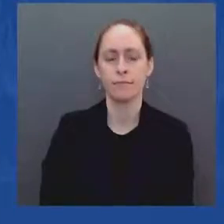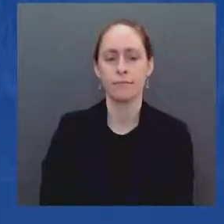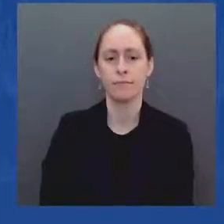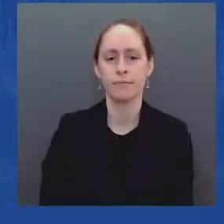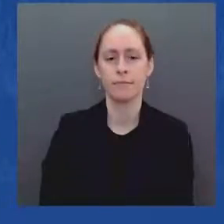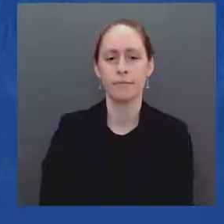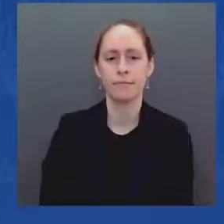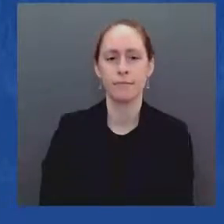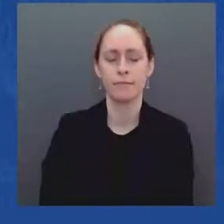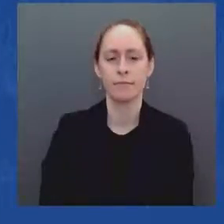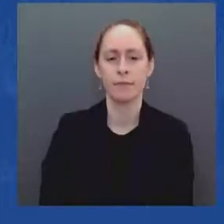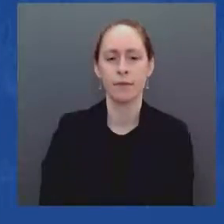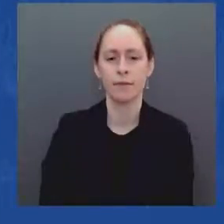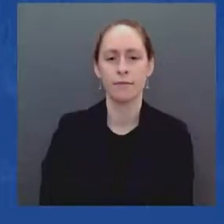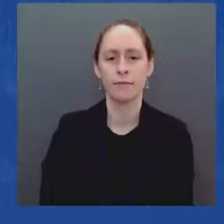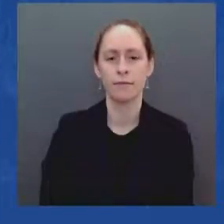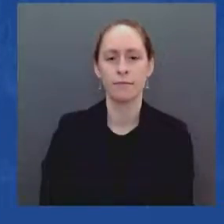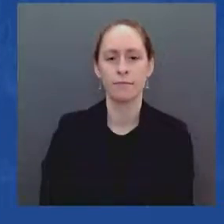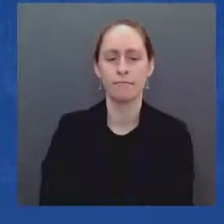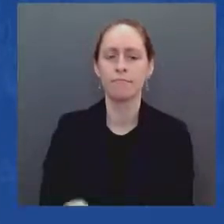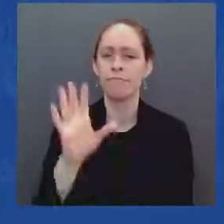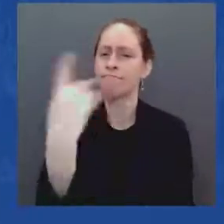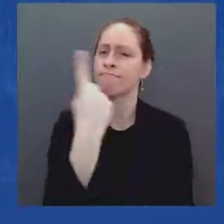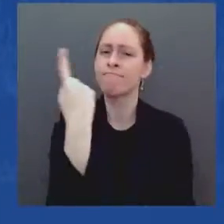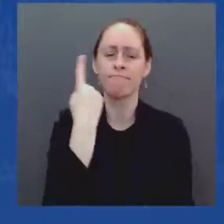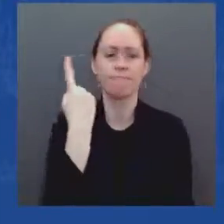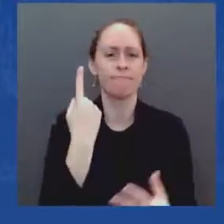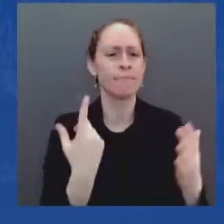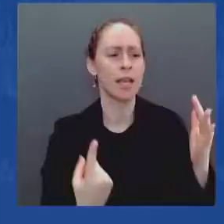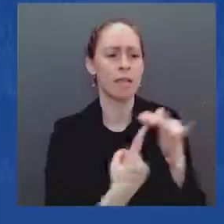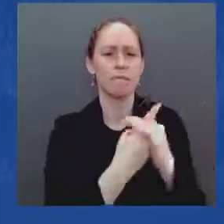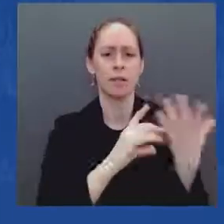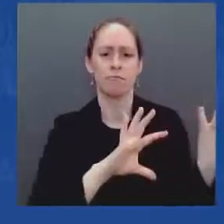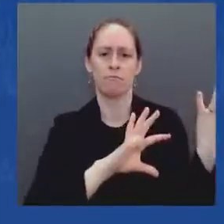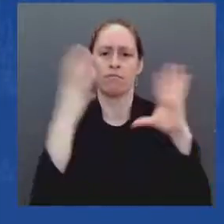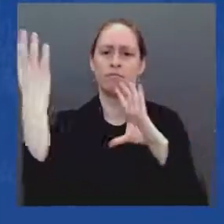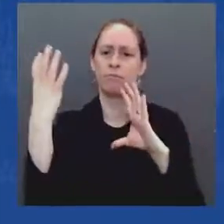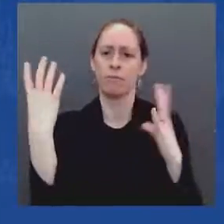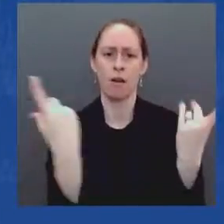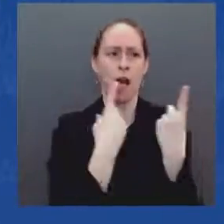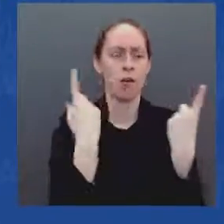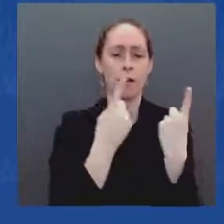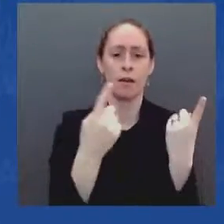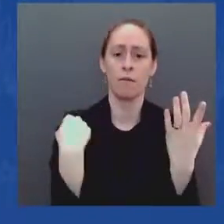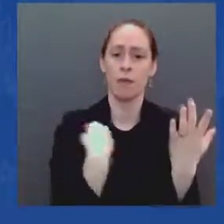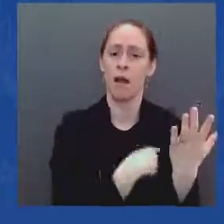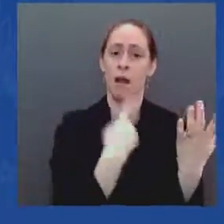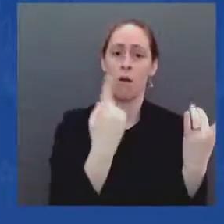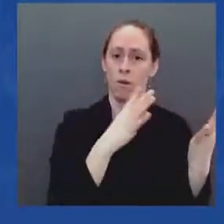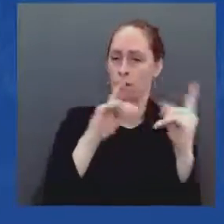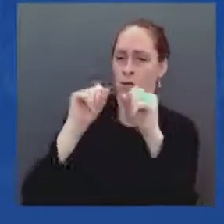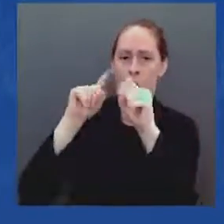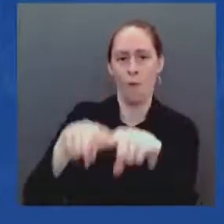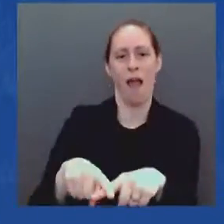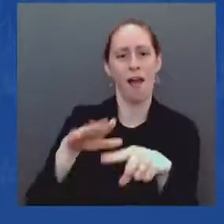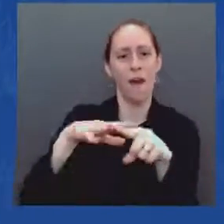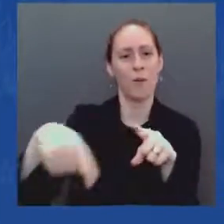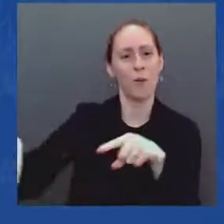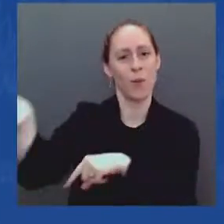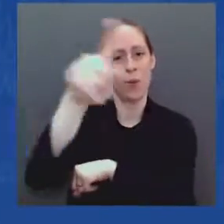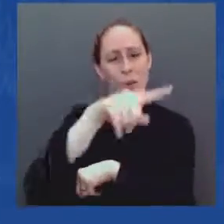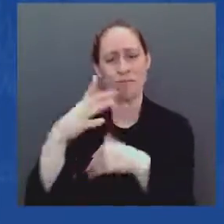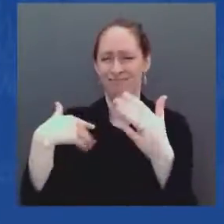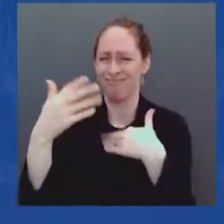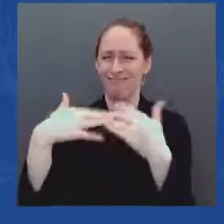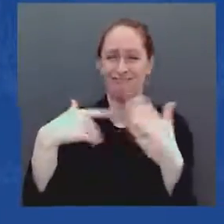we come together, regardless of party affiliation, to do the work that must be done. And so we are looking